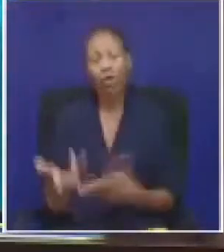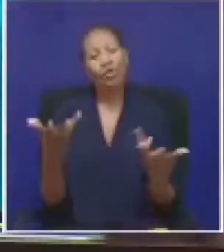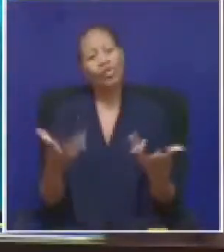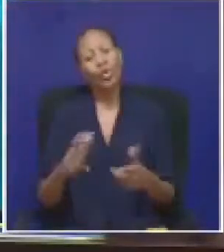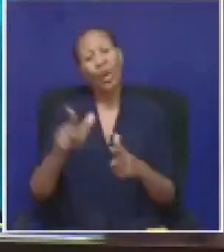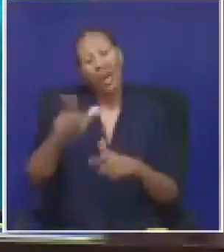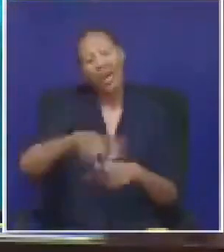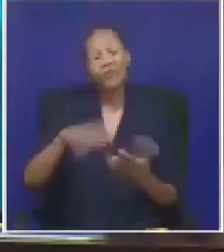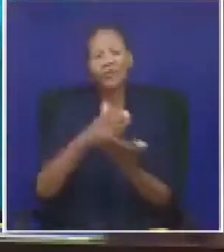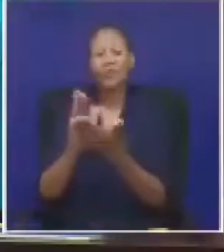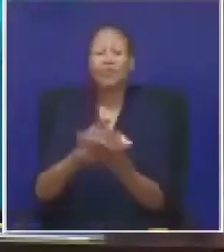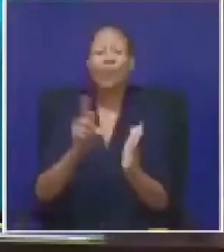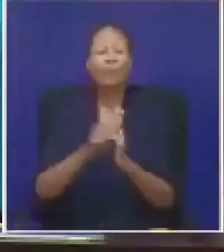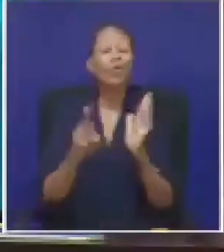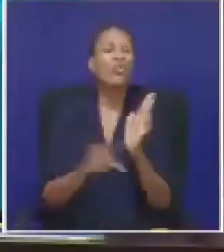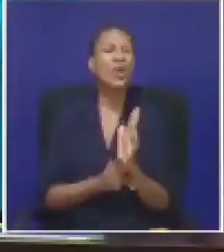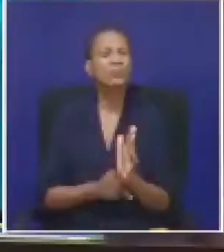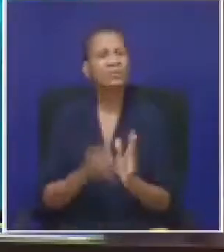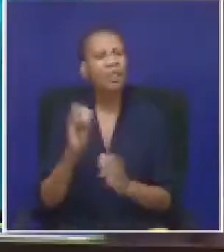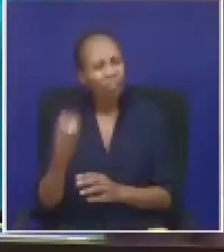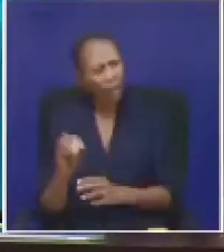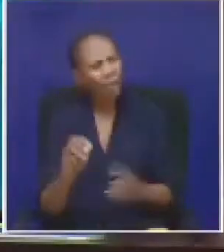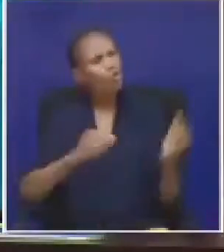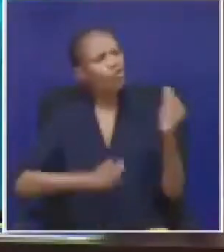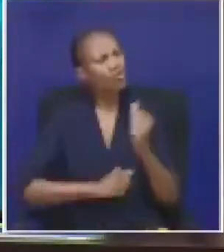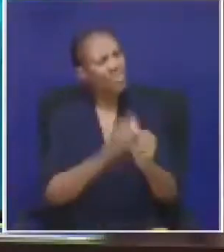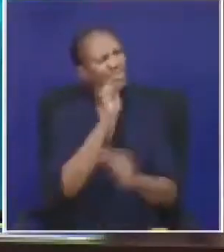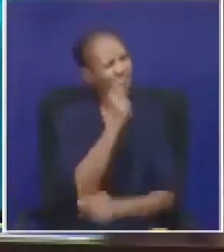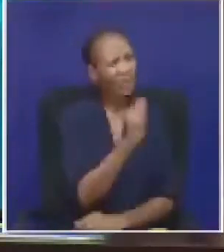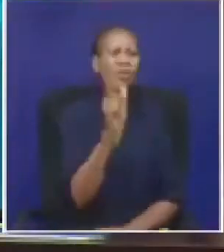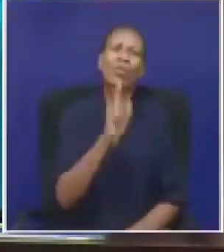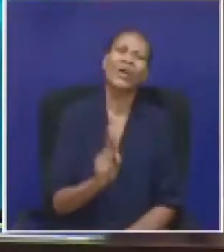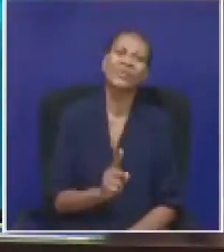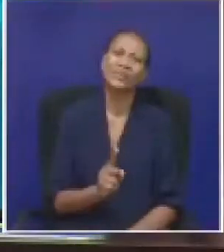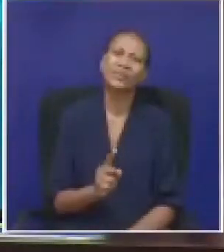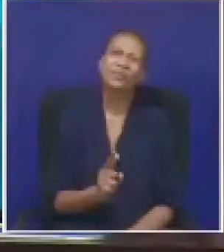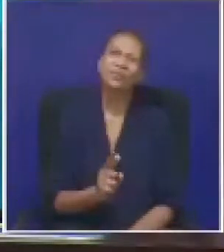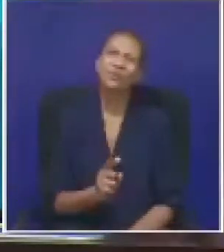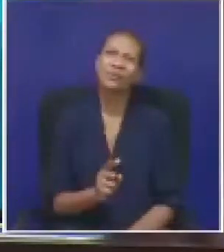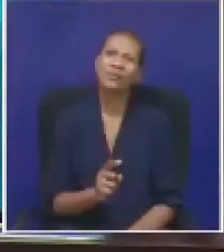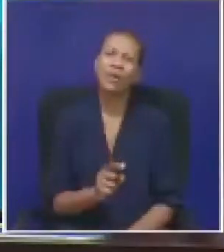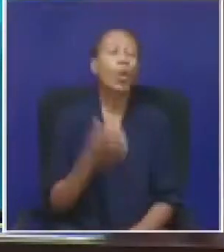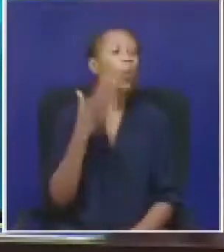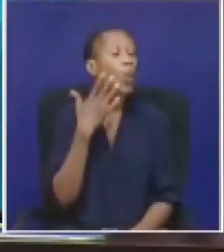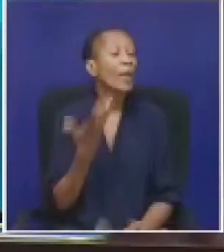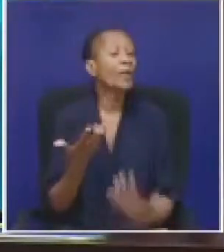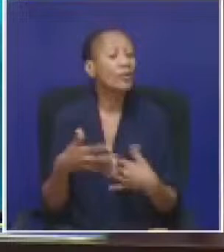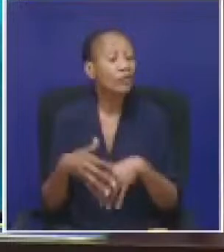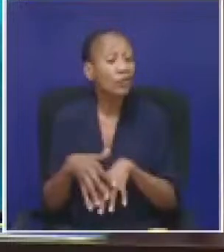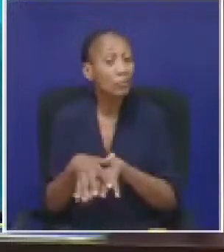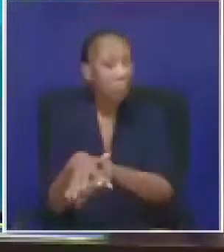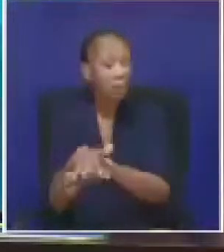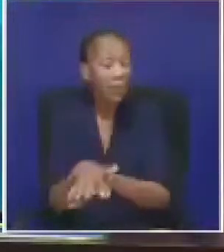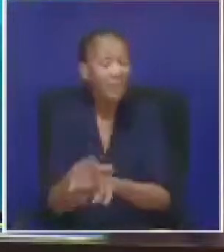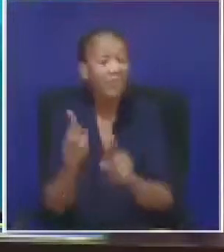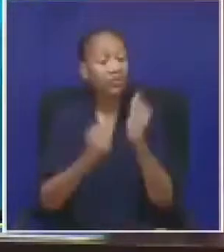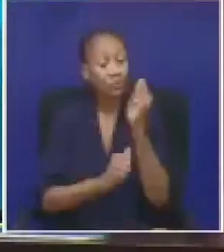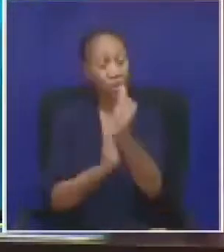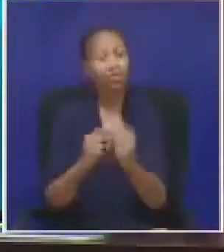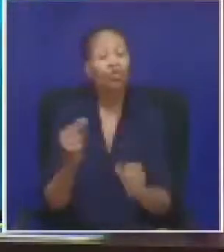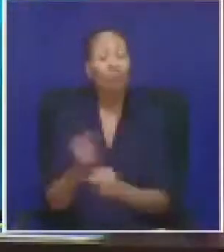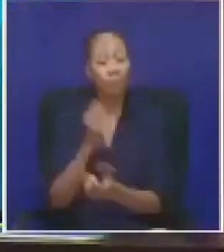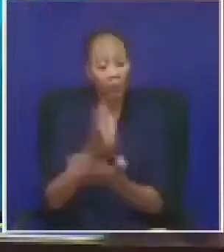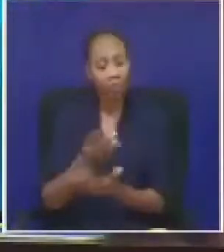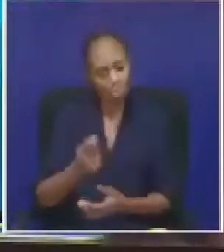reform programs. What strategies has he therefore implemented in his effort to fast-track land reform